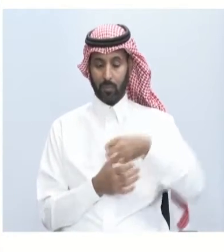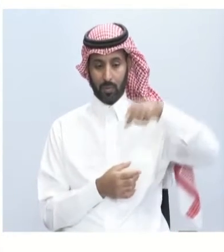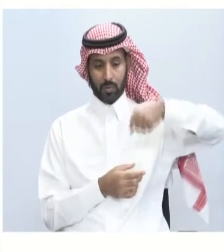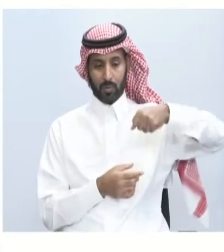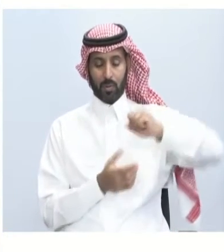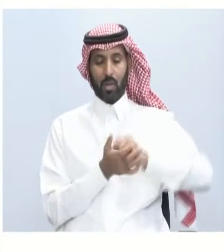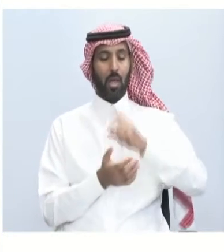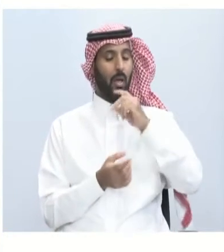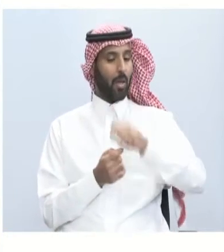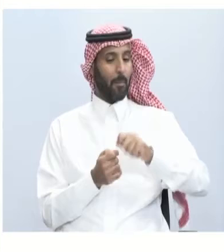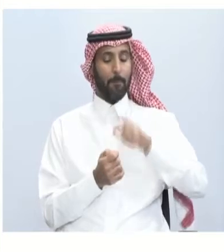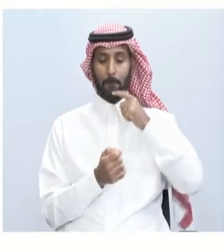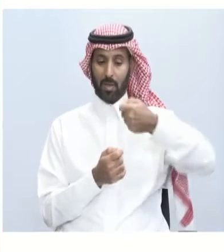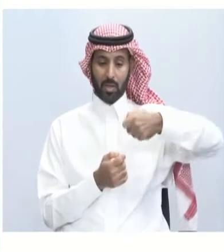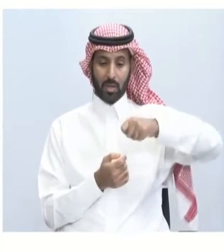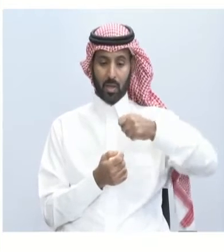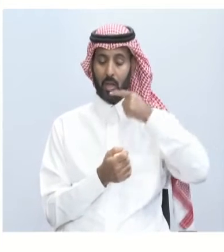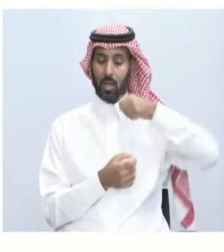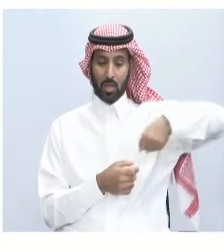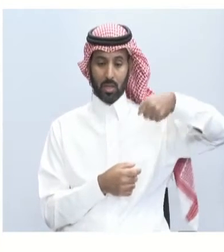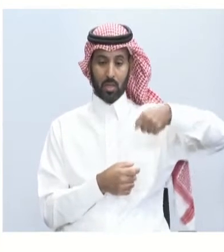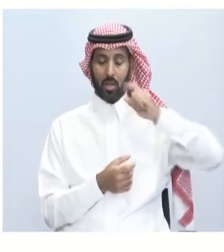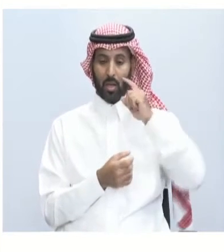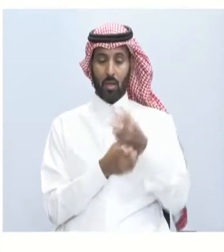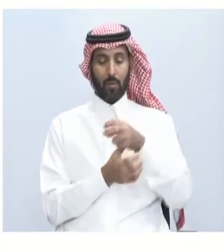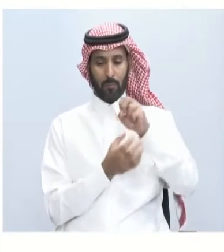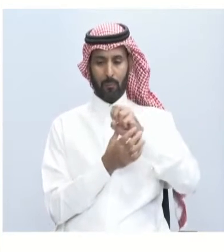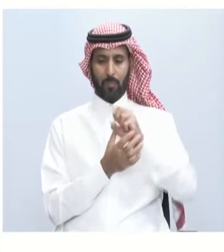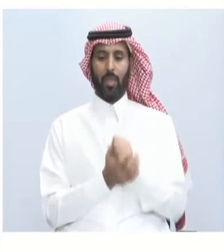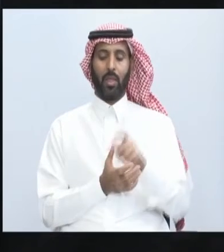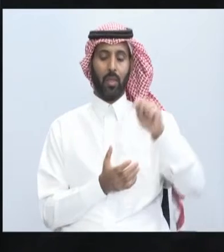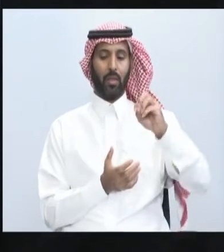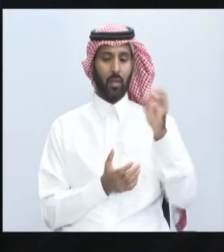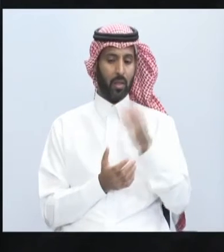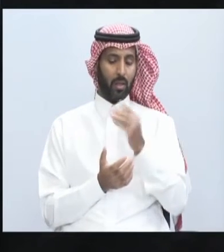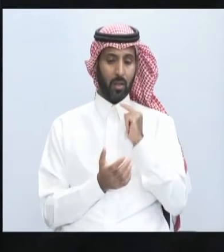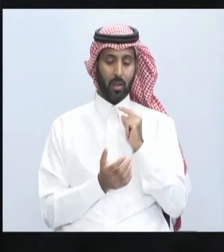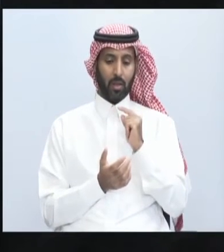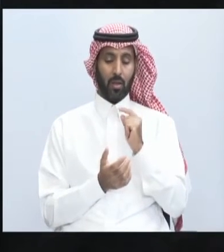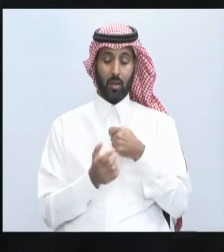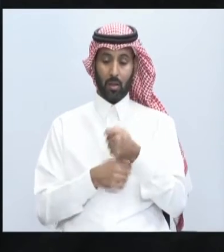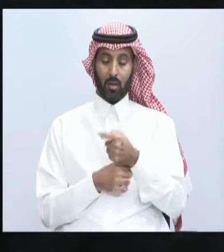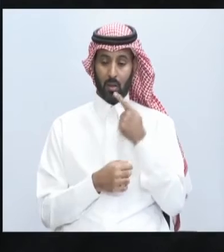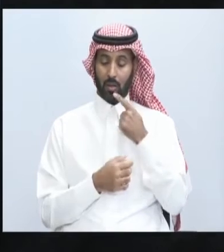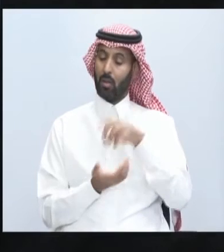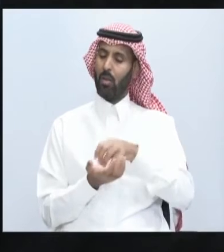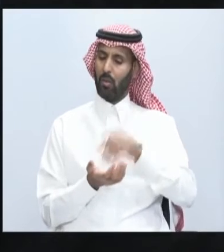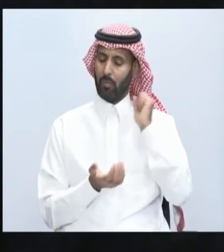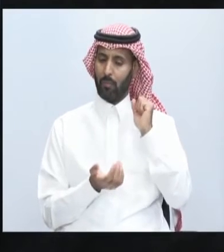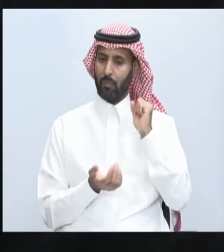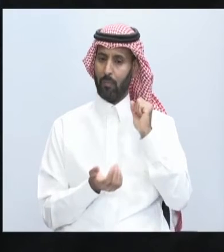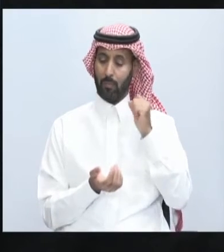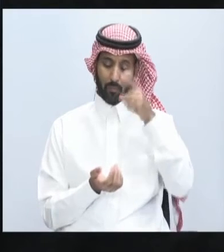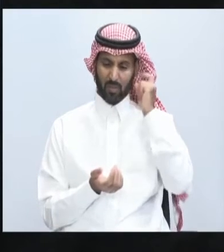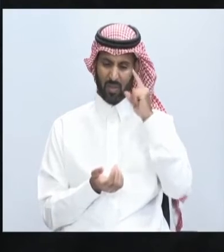a sculptures, keychains, and tote bags and toys. You can also buy, there are other examples,